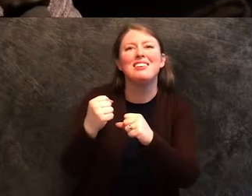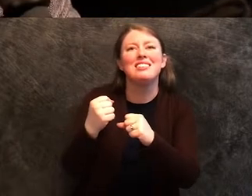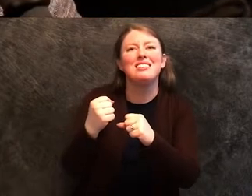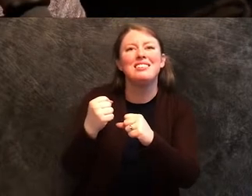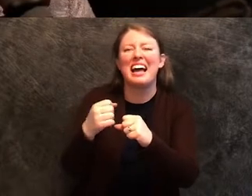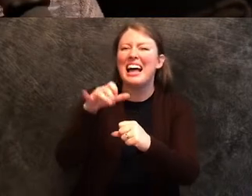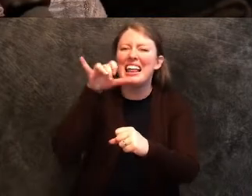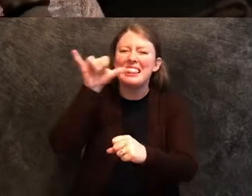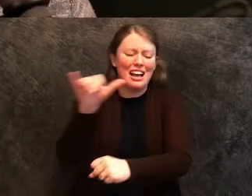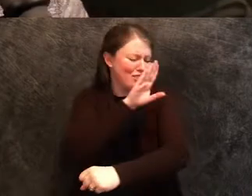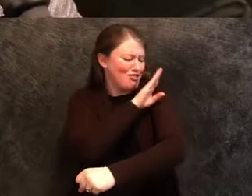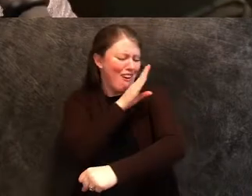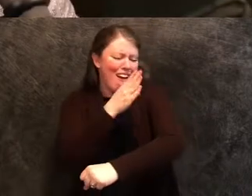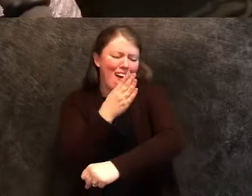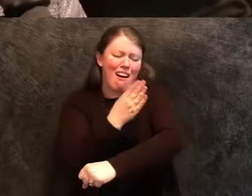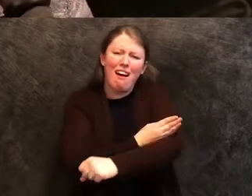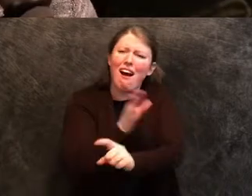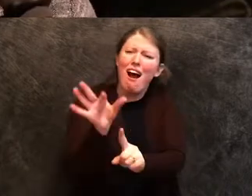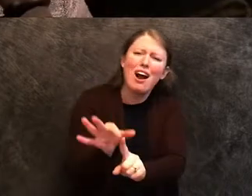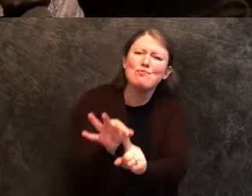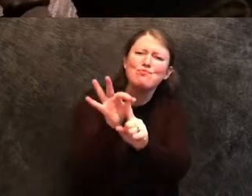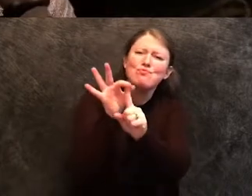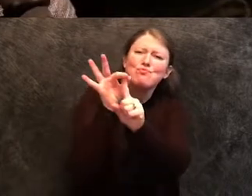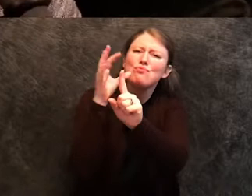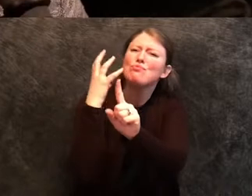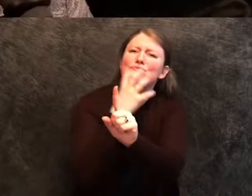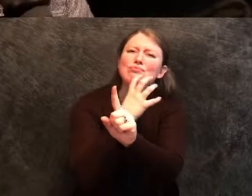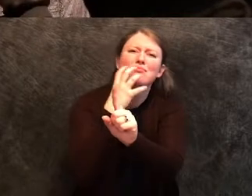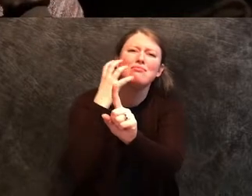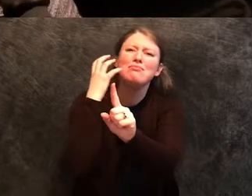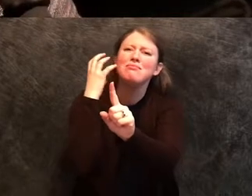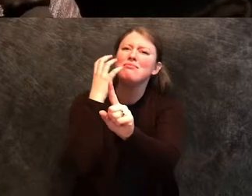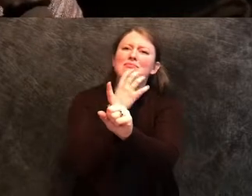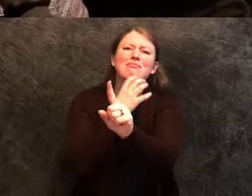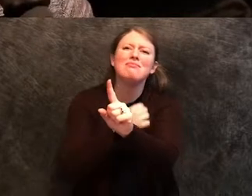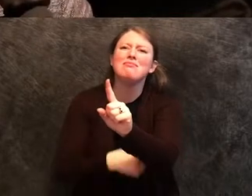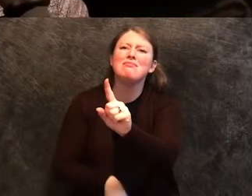oh, strength like no other,